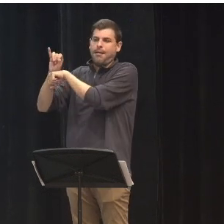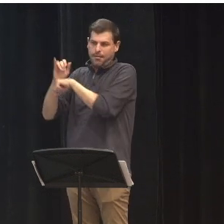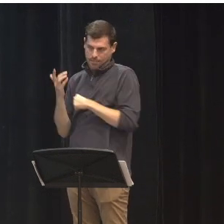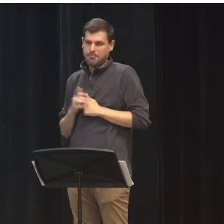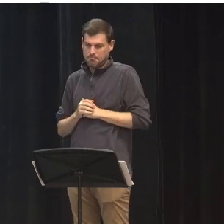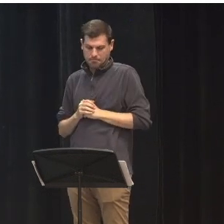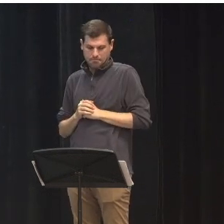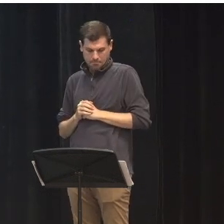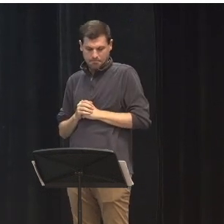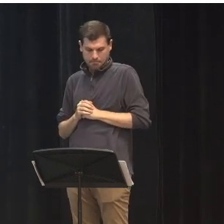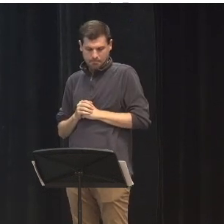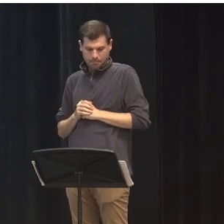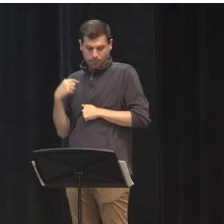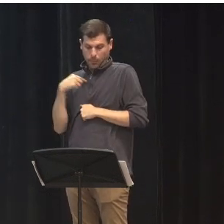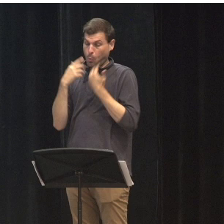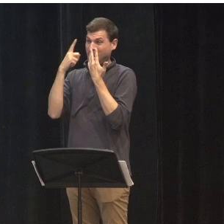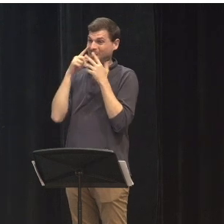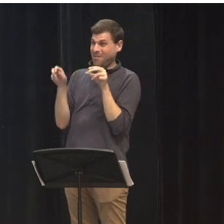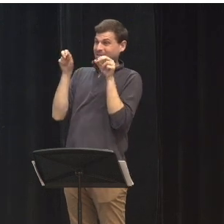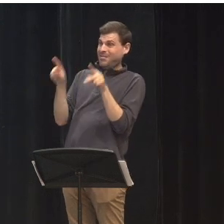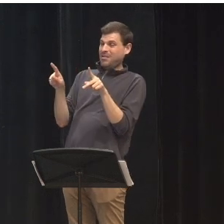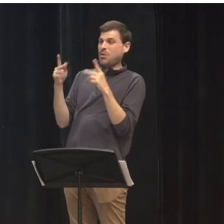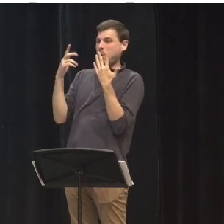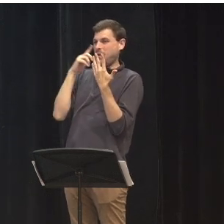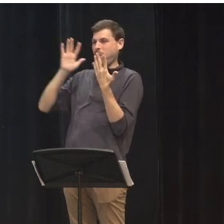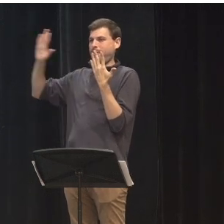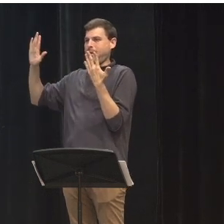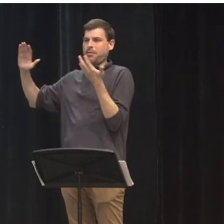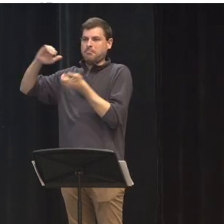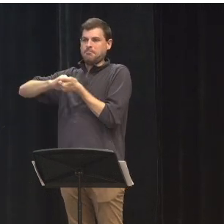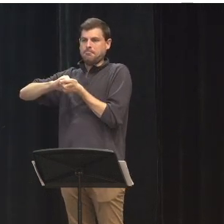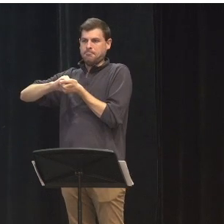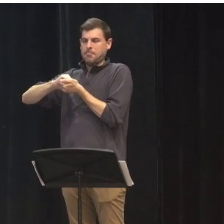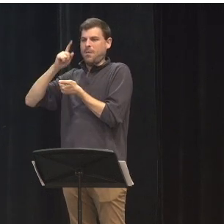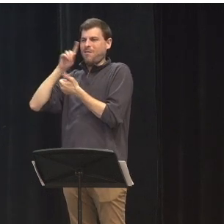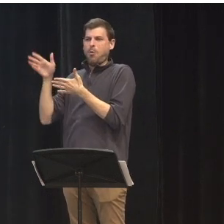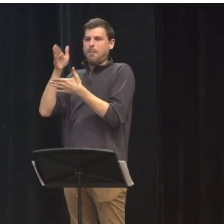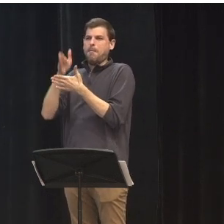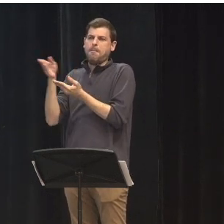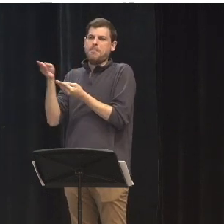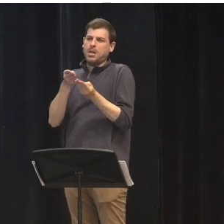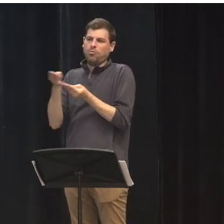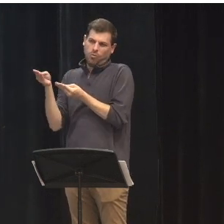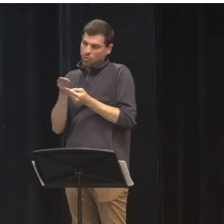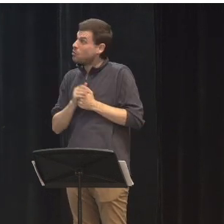mitigation would be by acquiring those wetland banking or mitigation credits. Next slide, please.